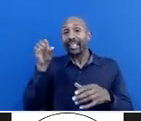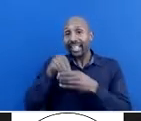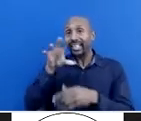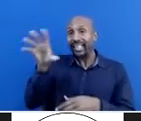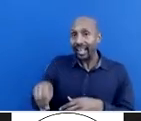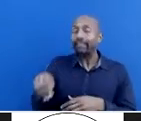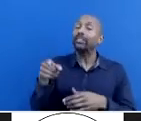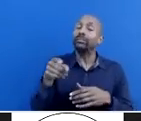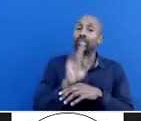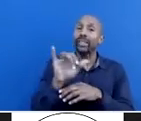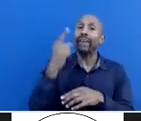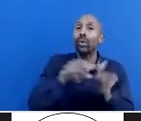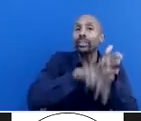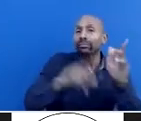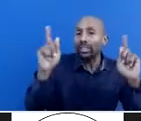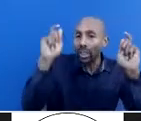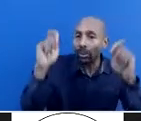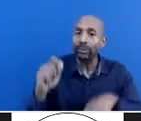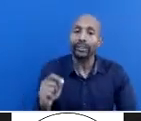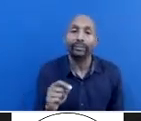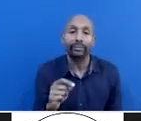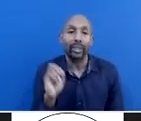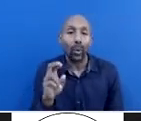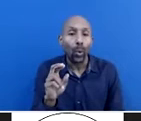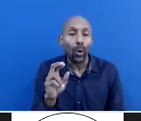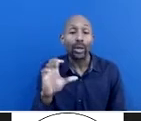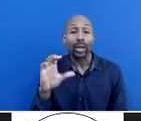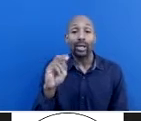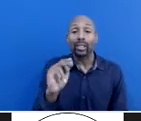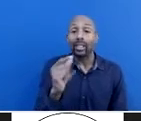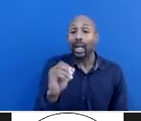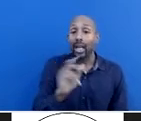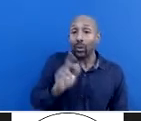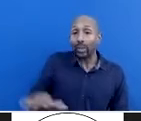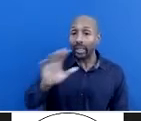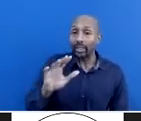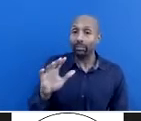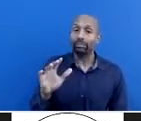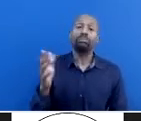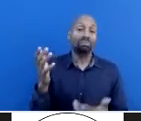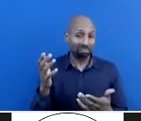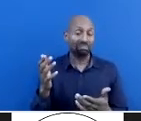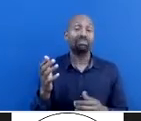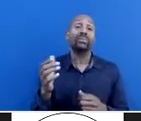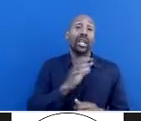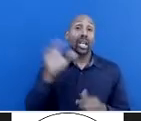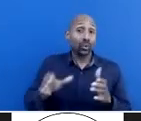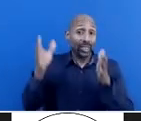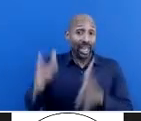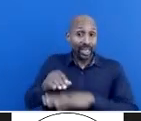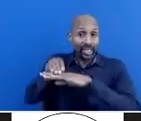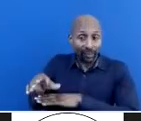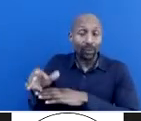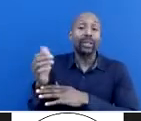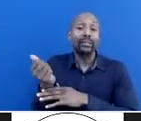this was a kind of praise shout that had that had emerged in the fusion between